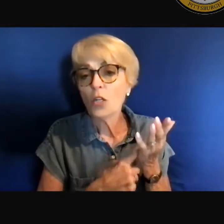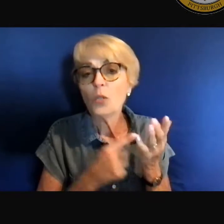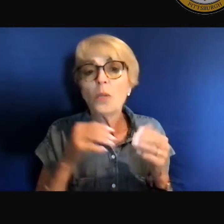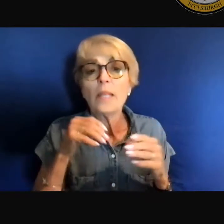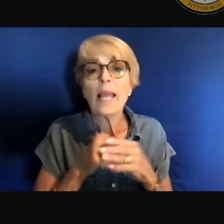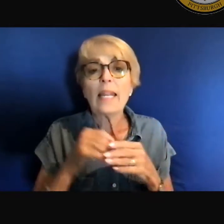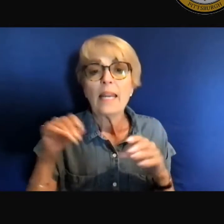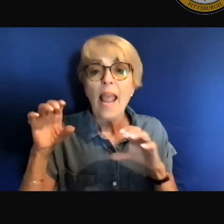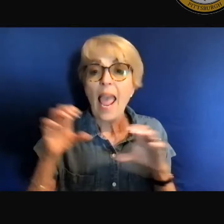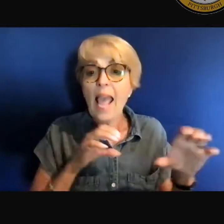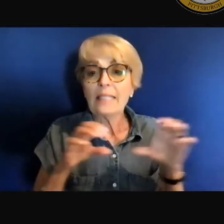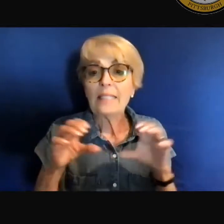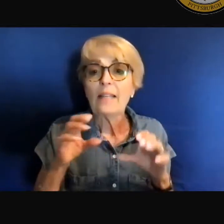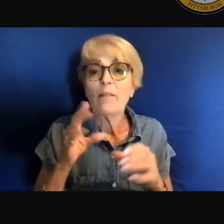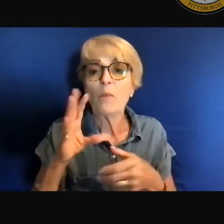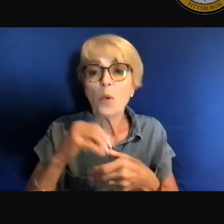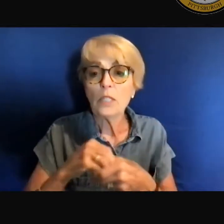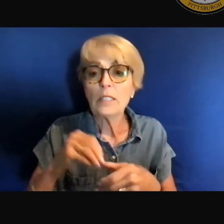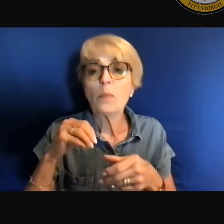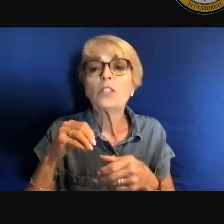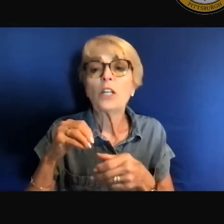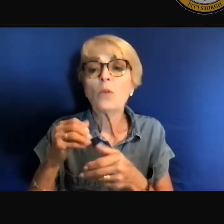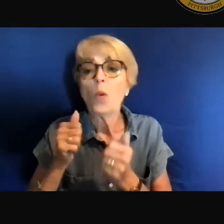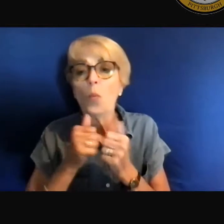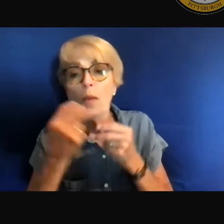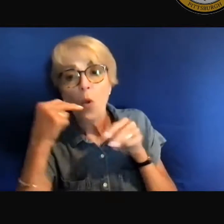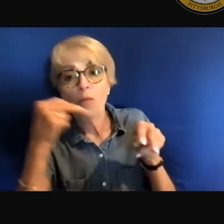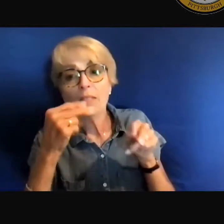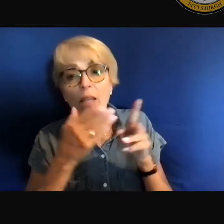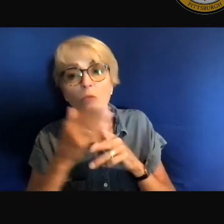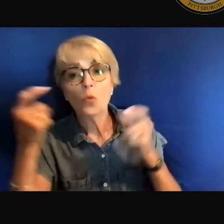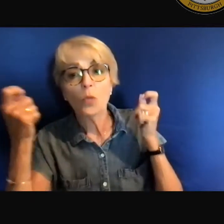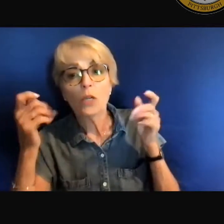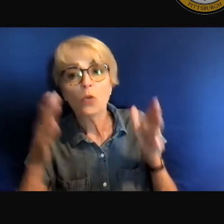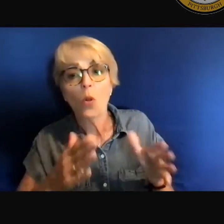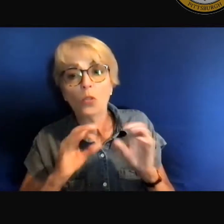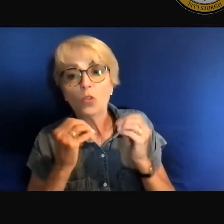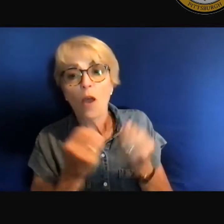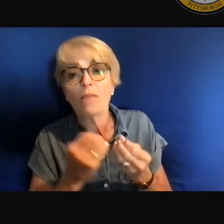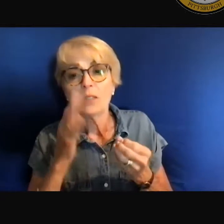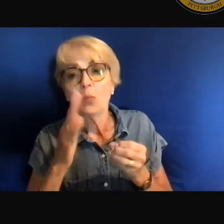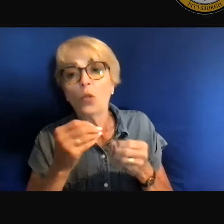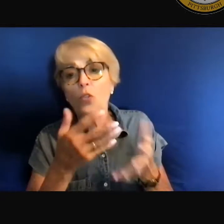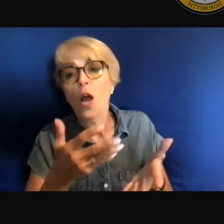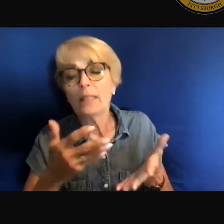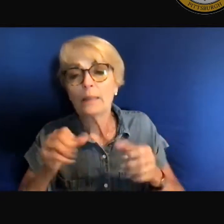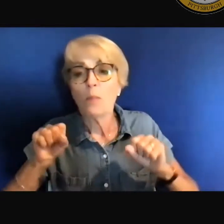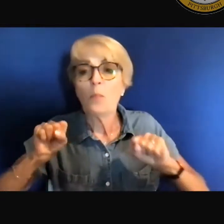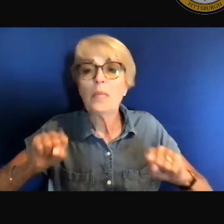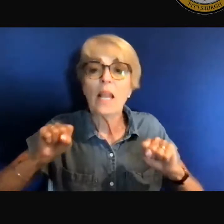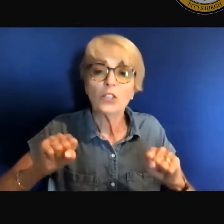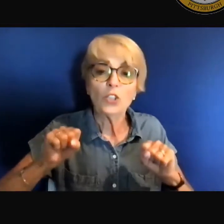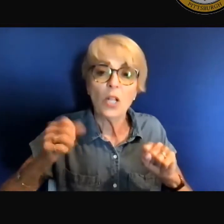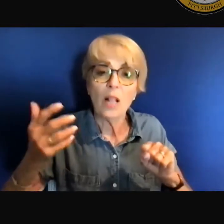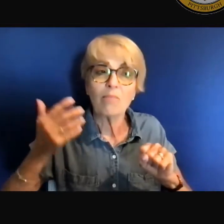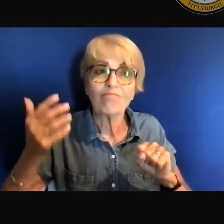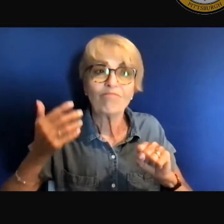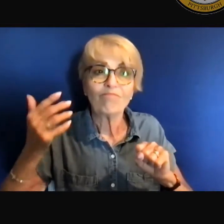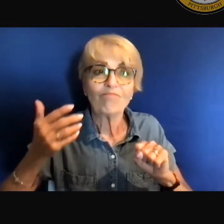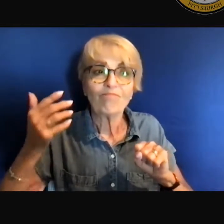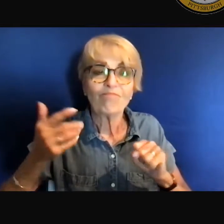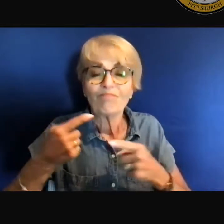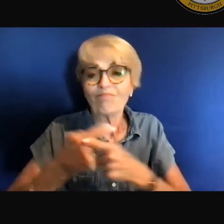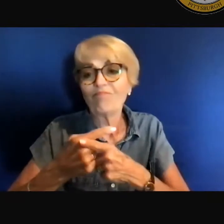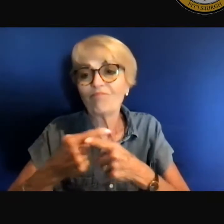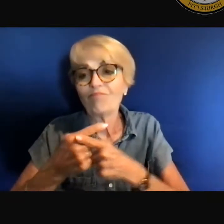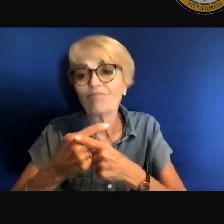oversight by the controller's office could present the potential for conflict